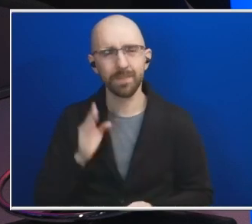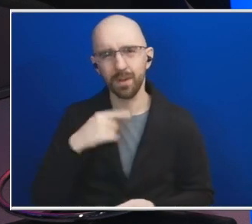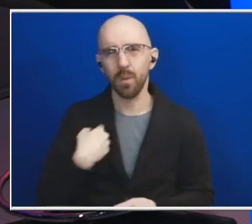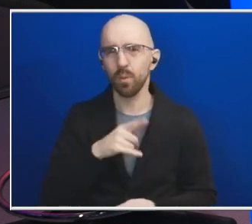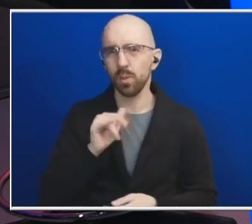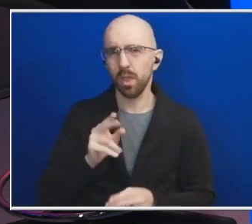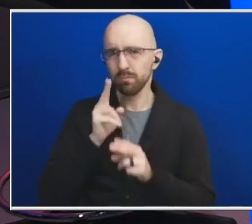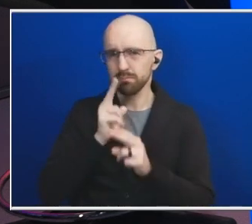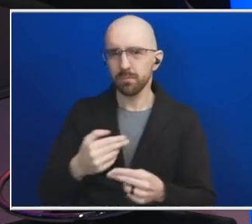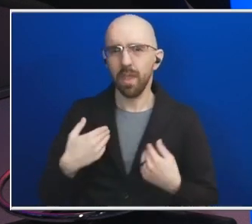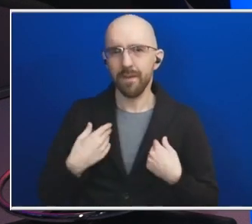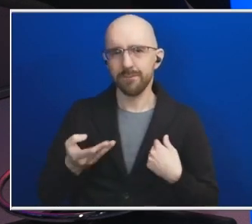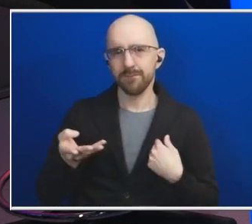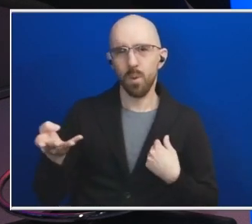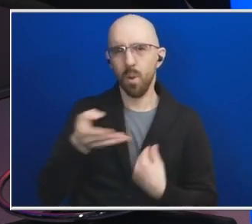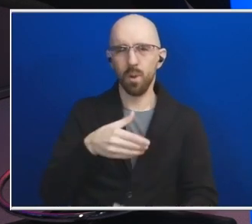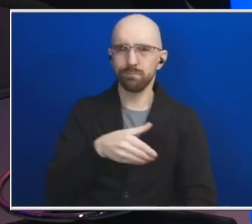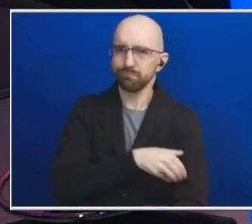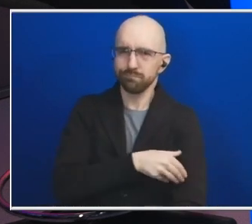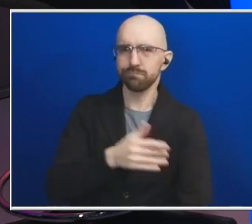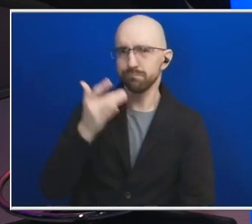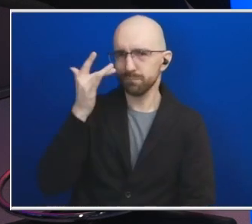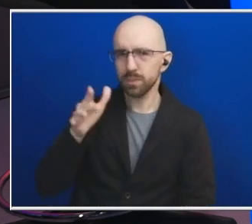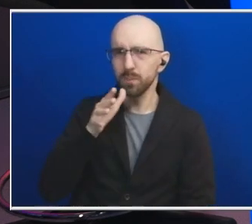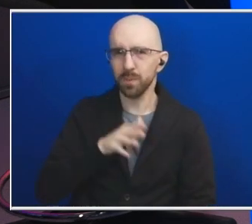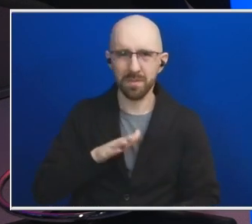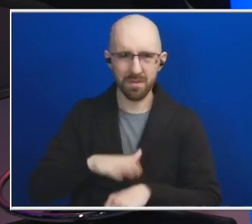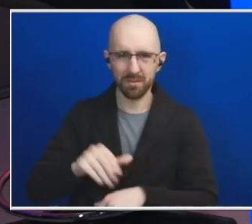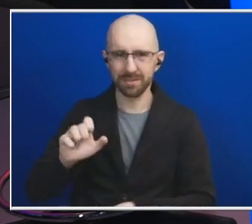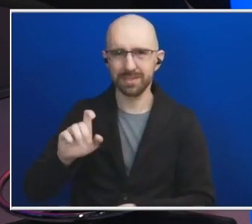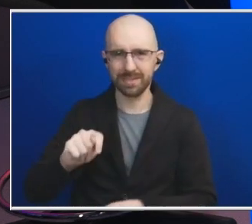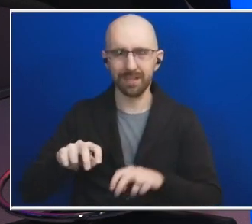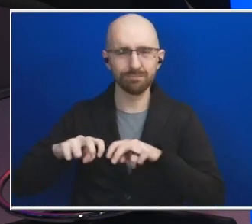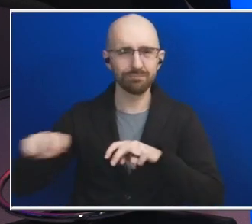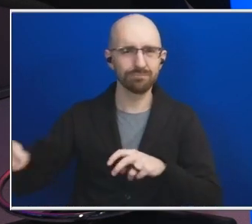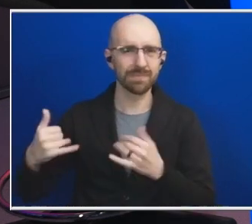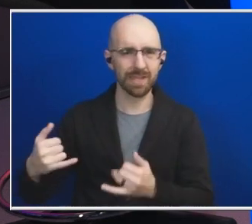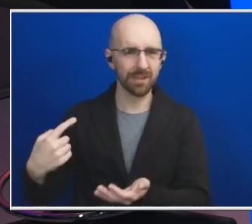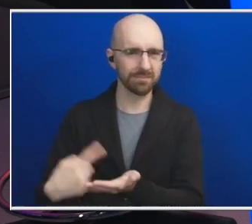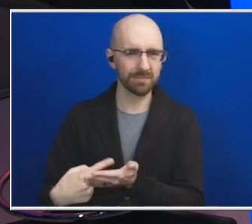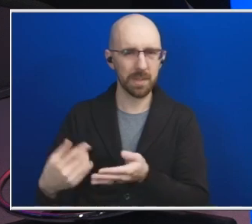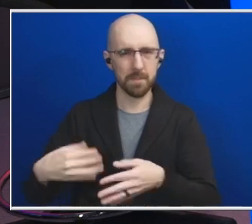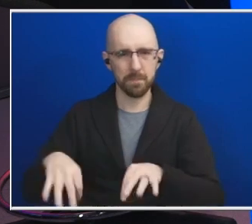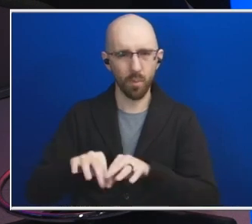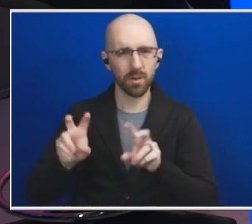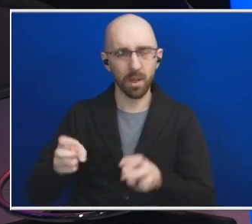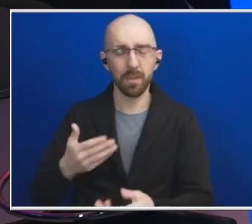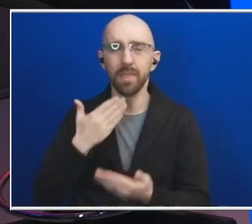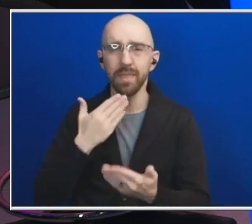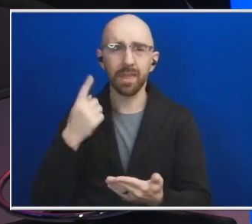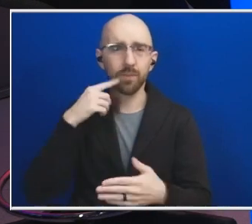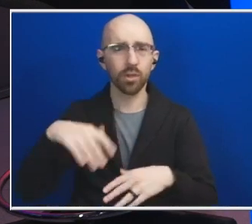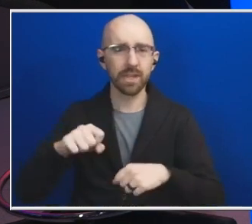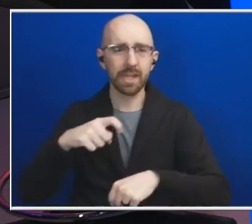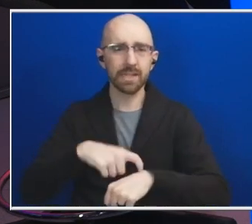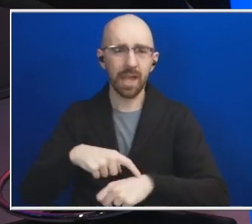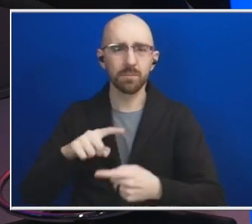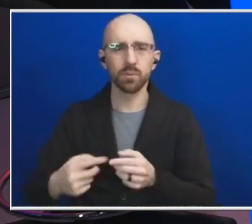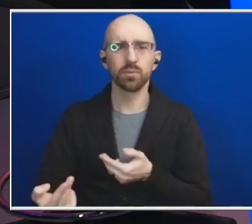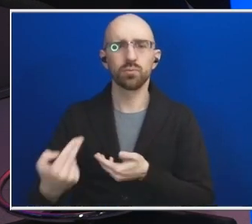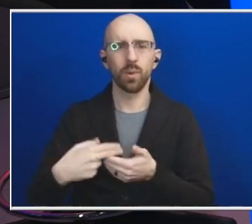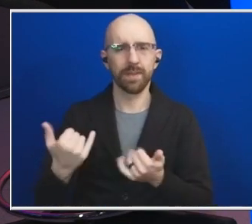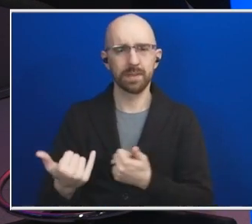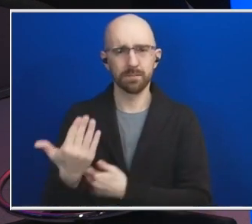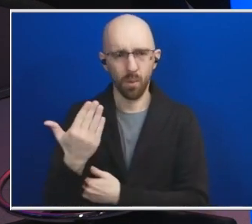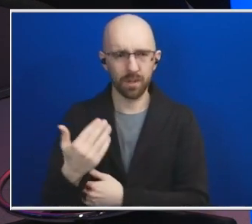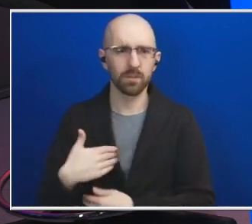powerful, brilliant women on the set today talking about such an important topic. So thank you for taking the time to join us this morning. We really appreciate it. And